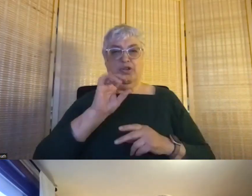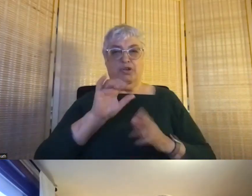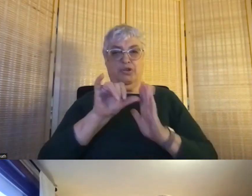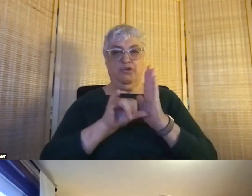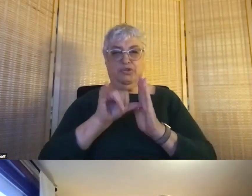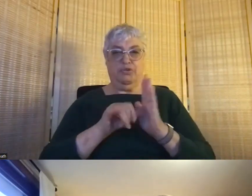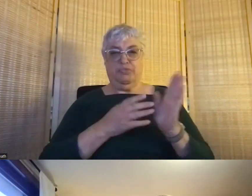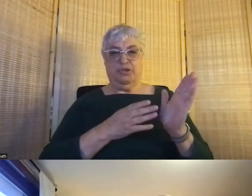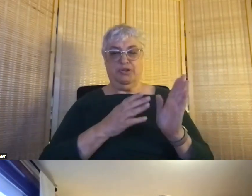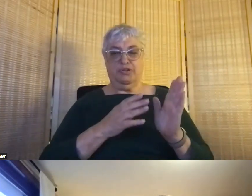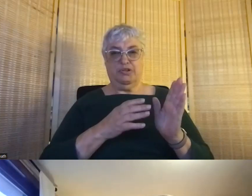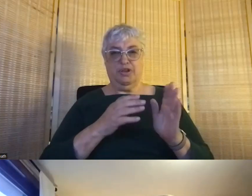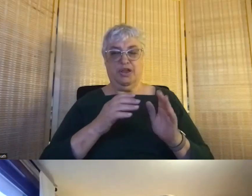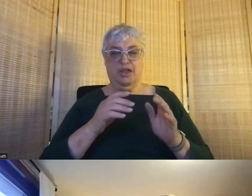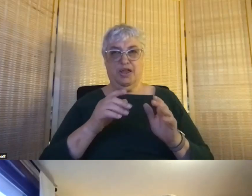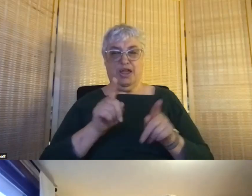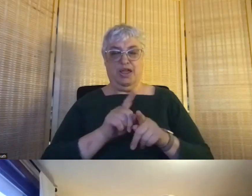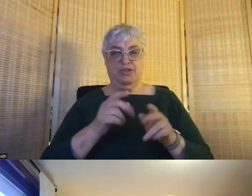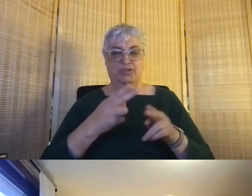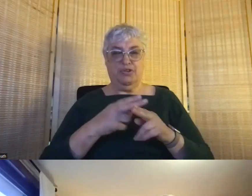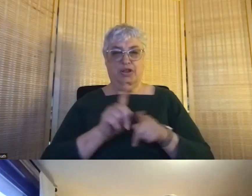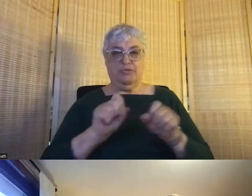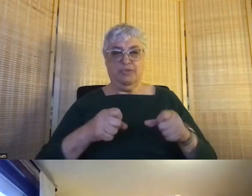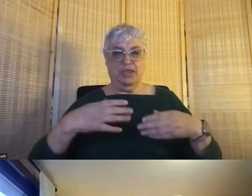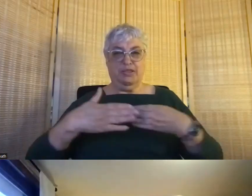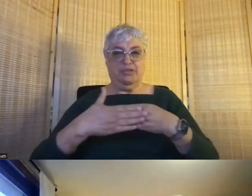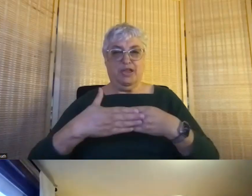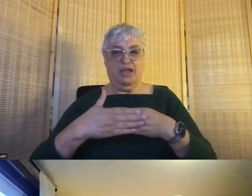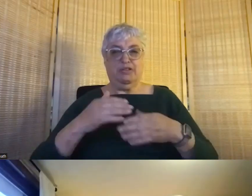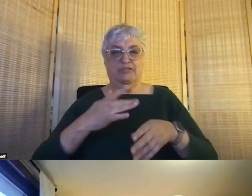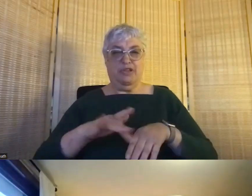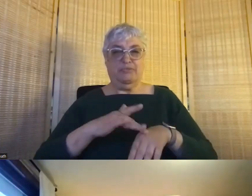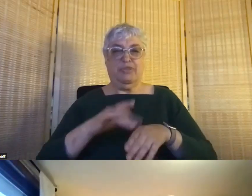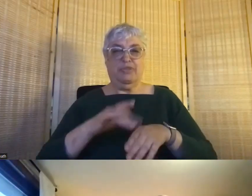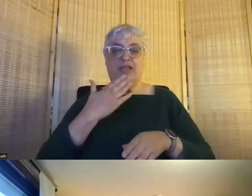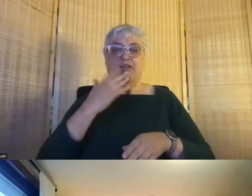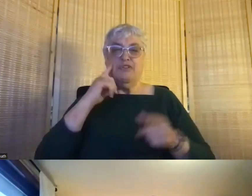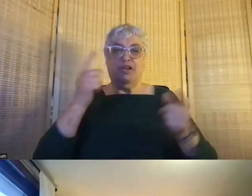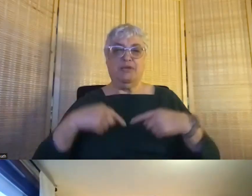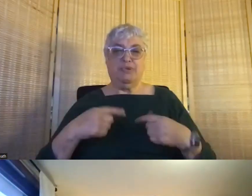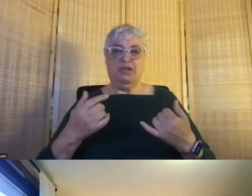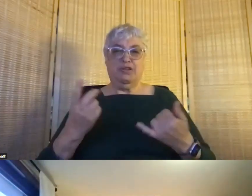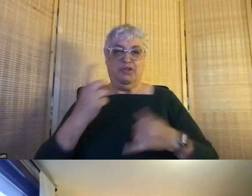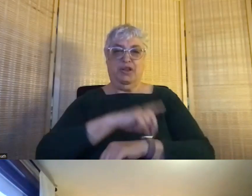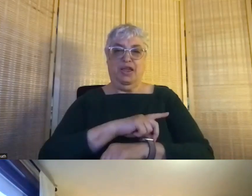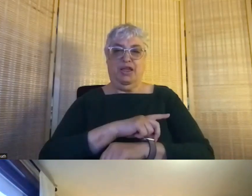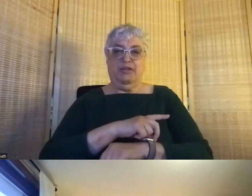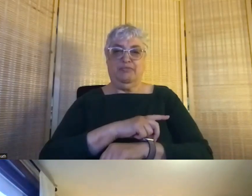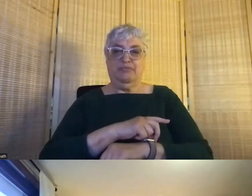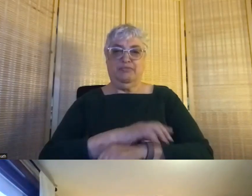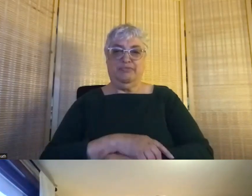channel as soon as possible, and those slides available. So thank you all so much for being with us here